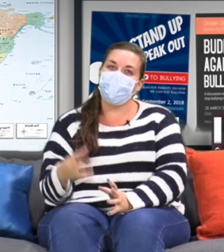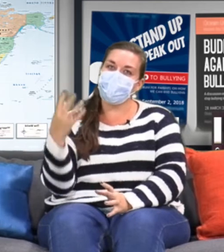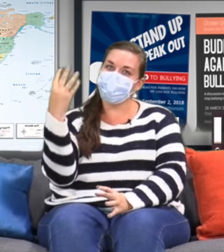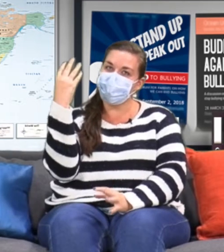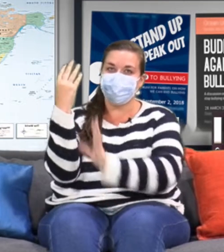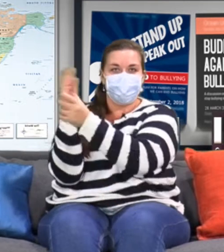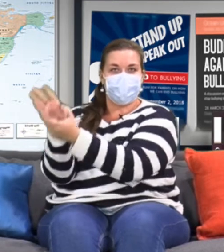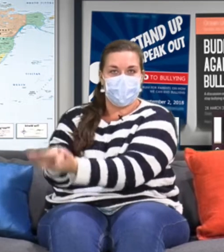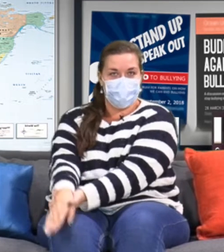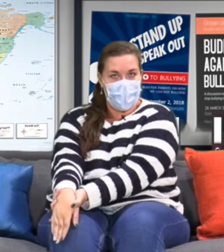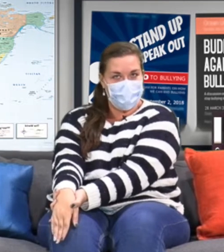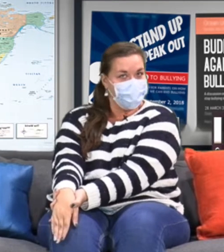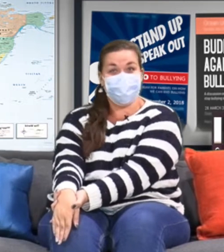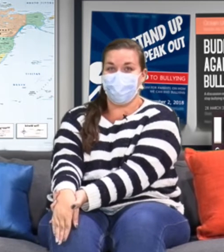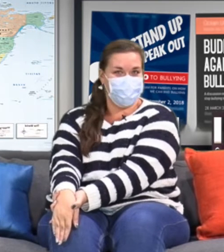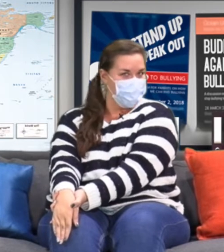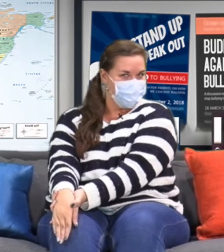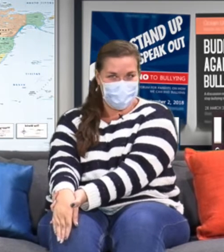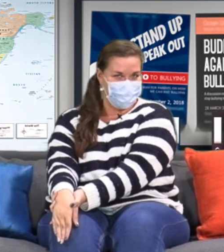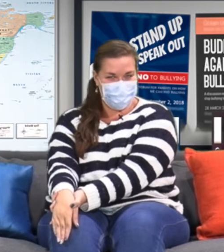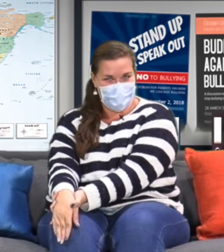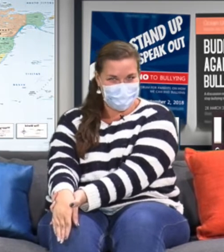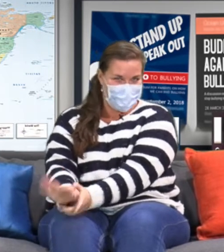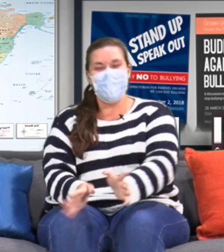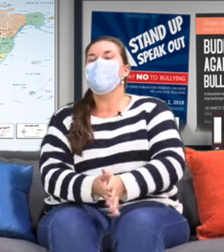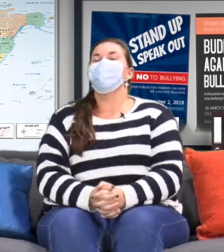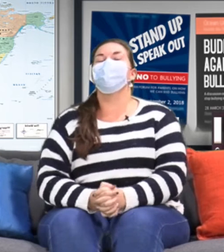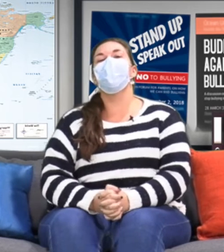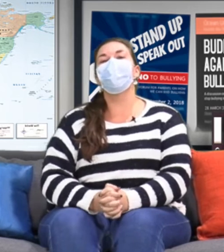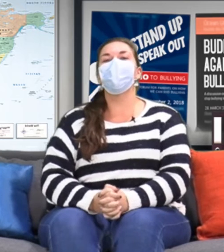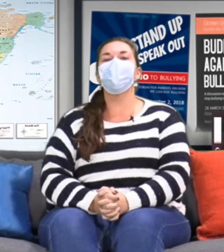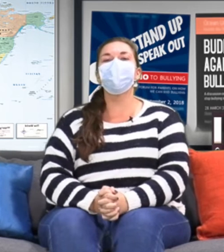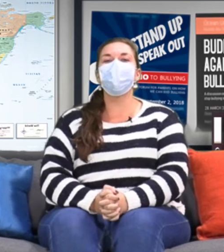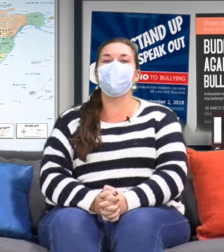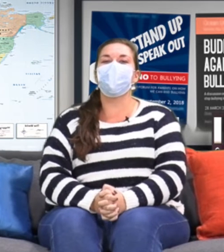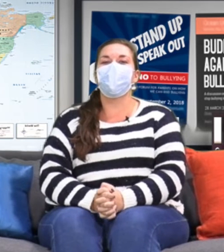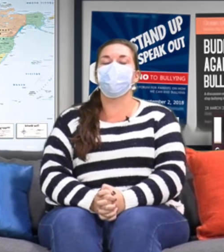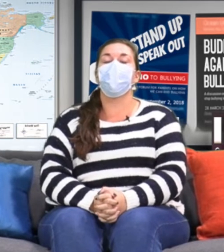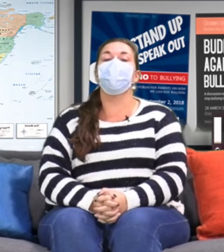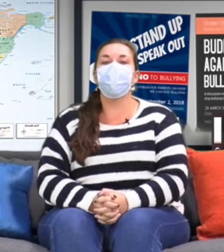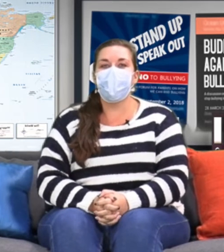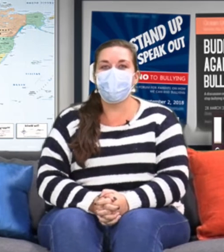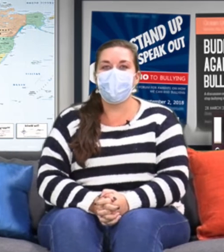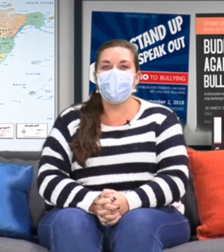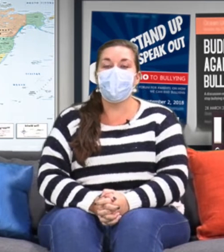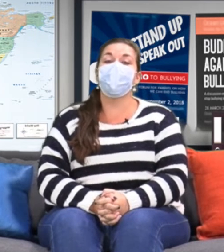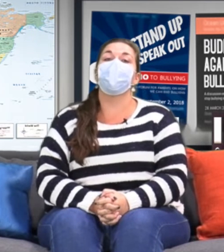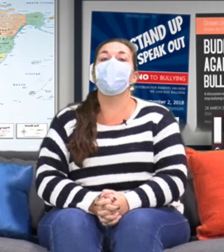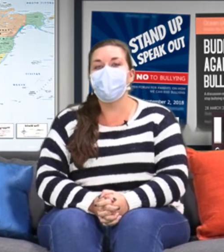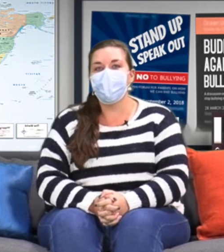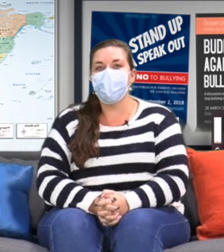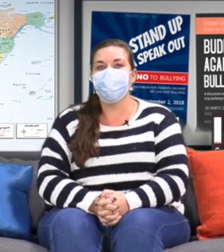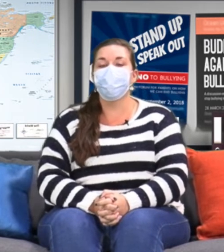When the hand goes, take it back. It's not supposed to touch your face. So now we are going to be checking in with our pre-primary and